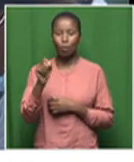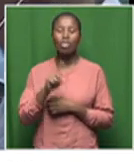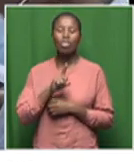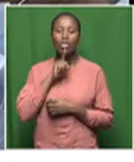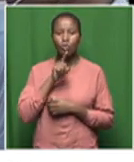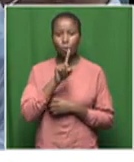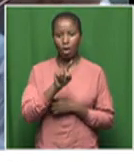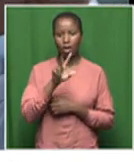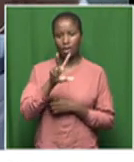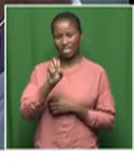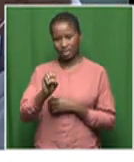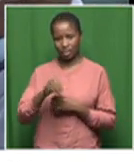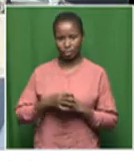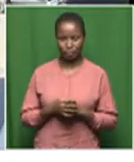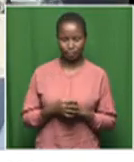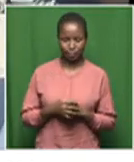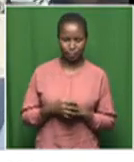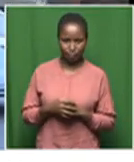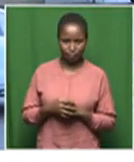100,180.